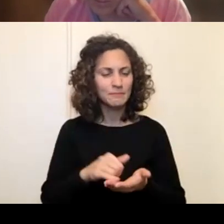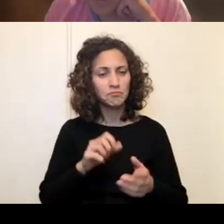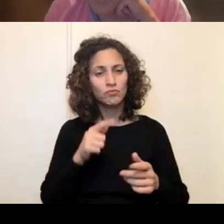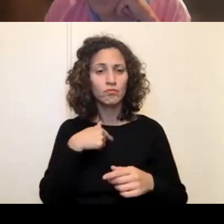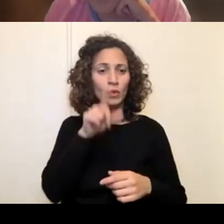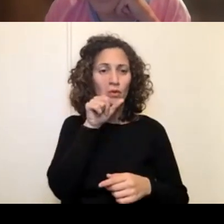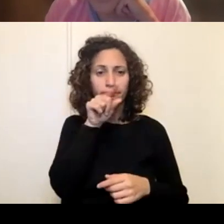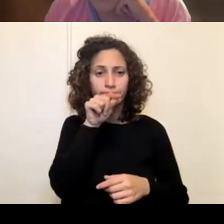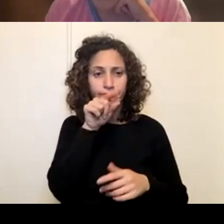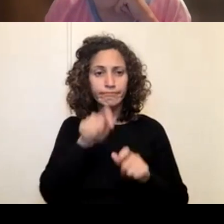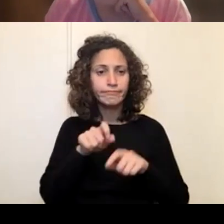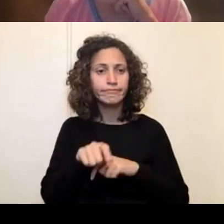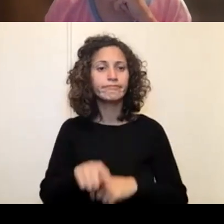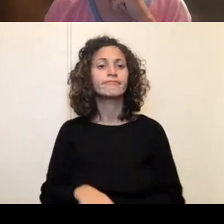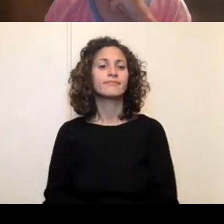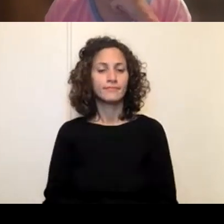that.